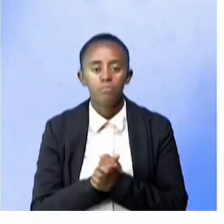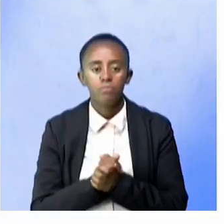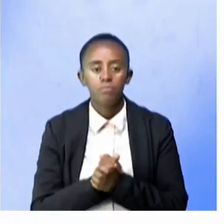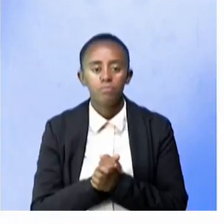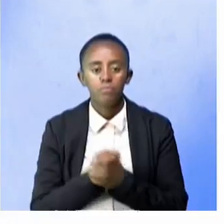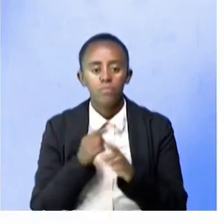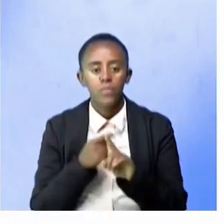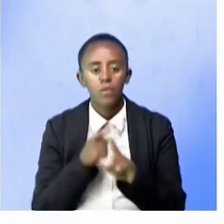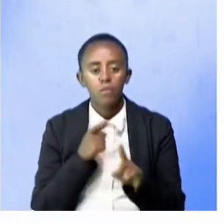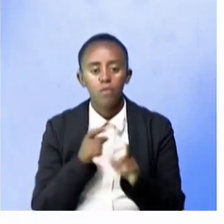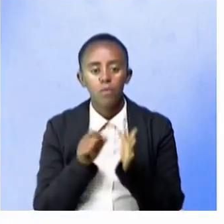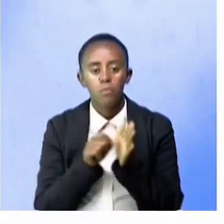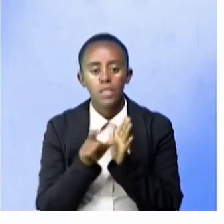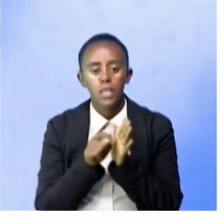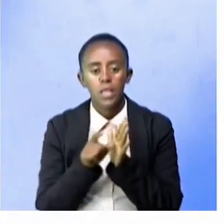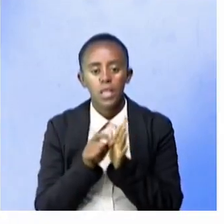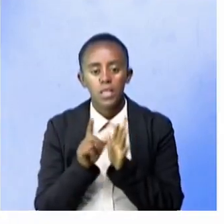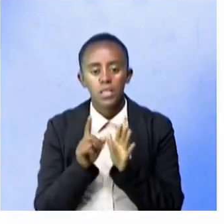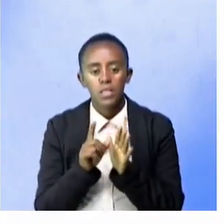From the sentence given below.